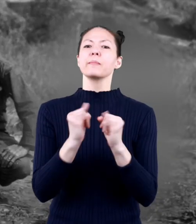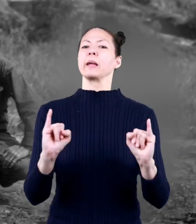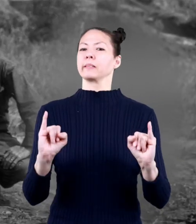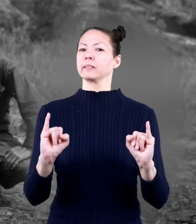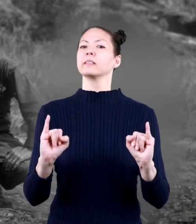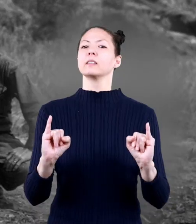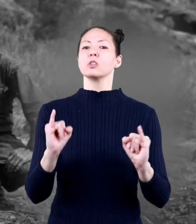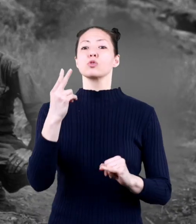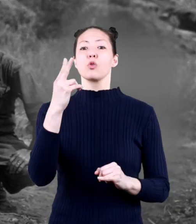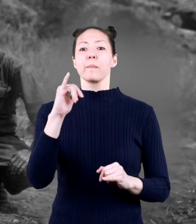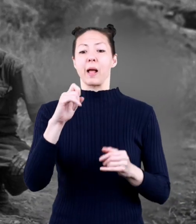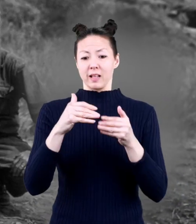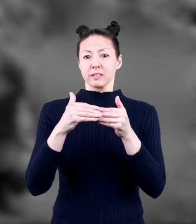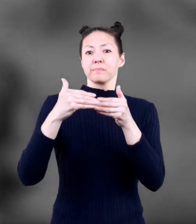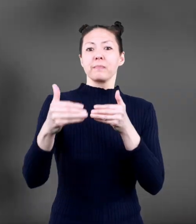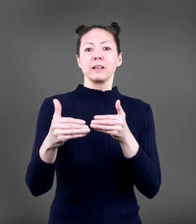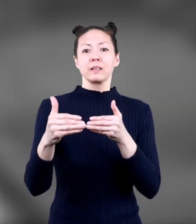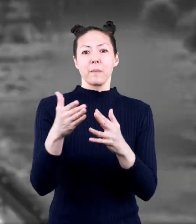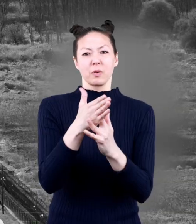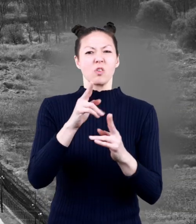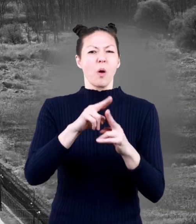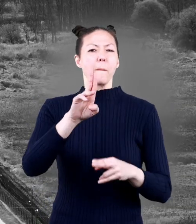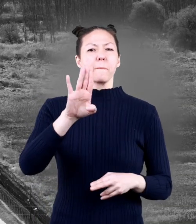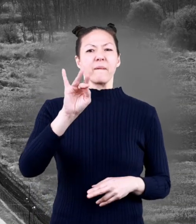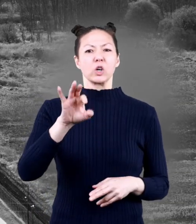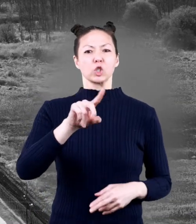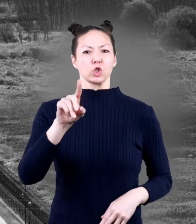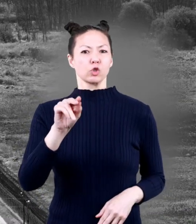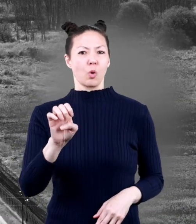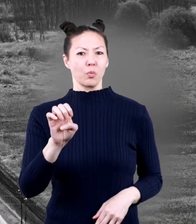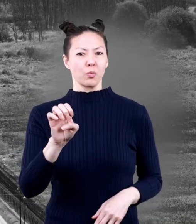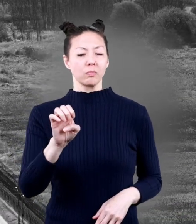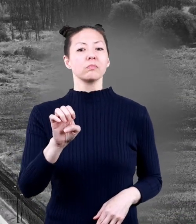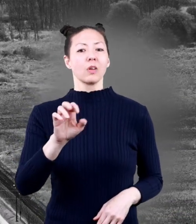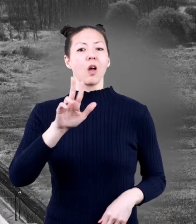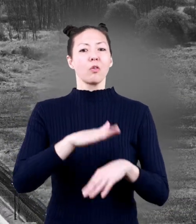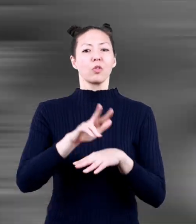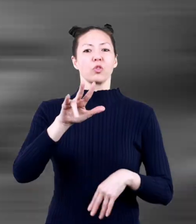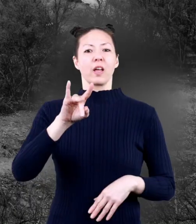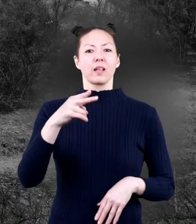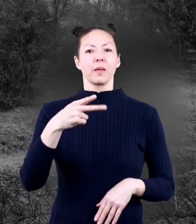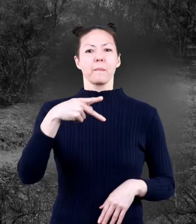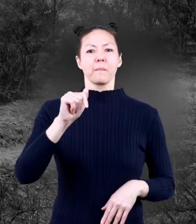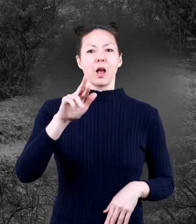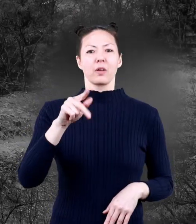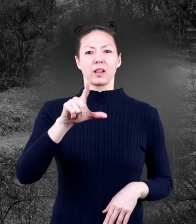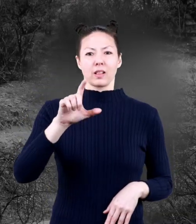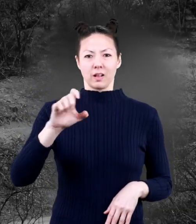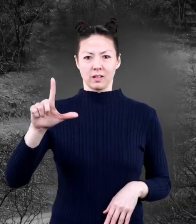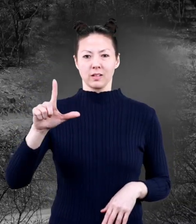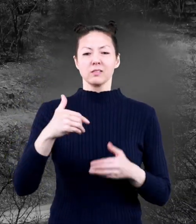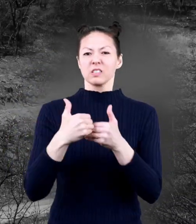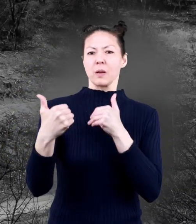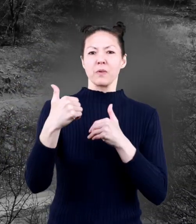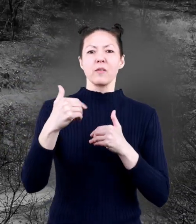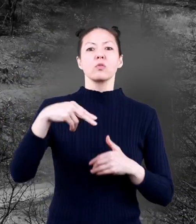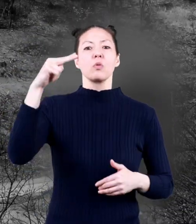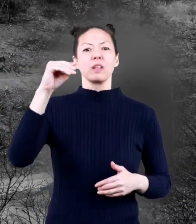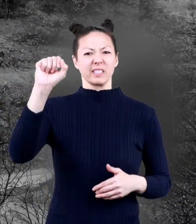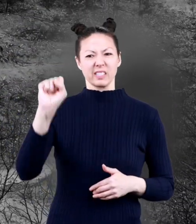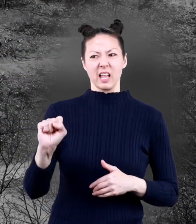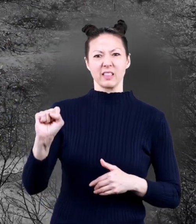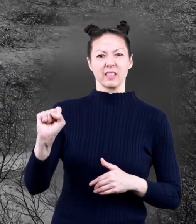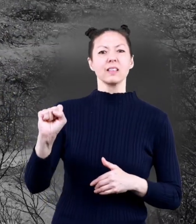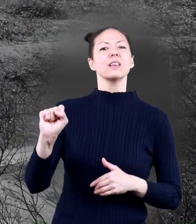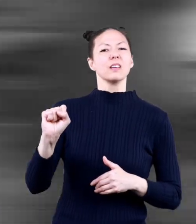countries remain independent with a 2-mile space called a buffer zone at the 38th parallel, separating